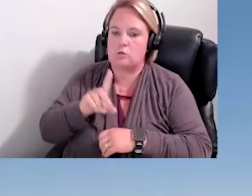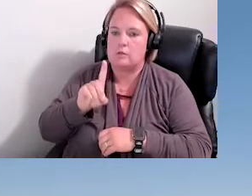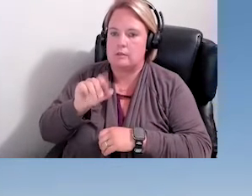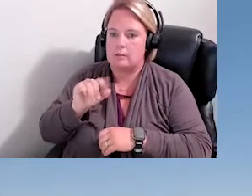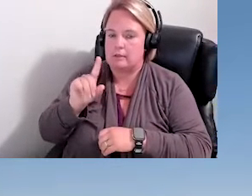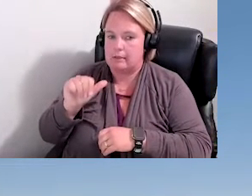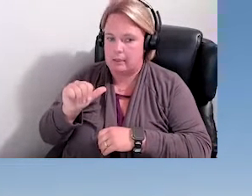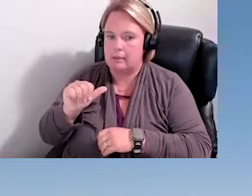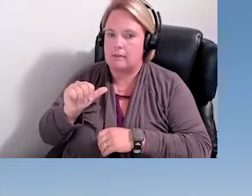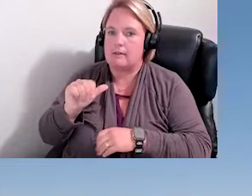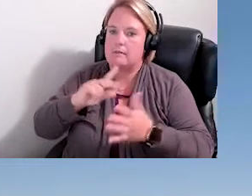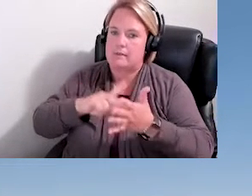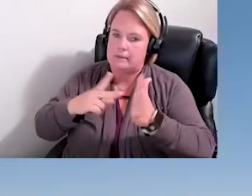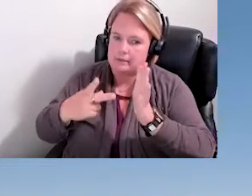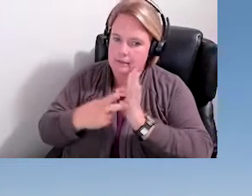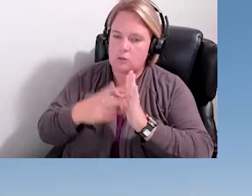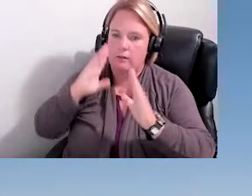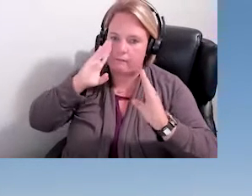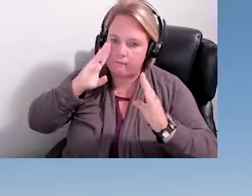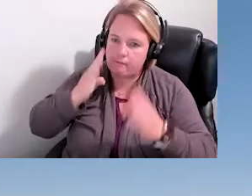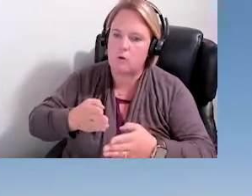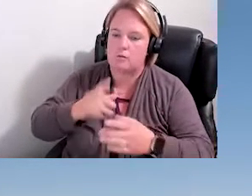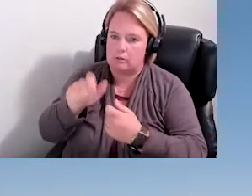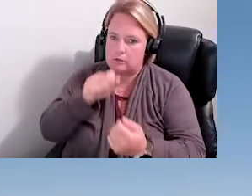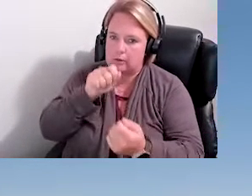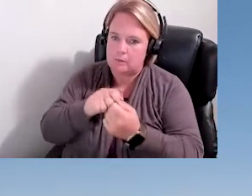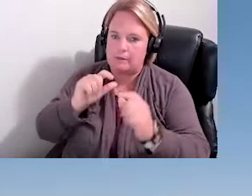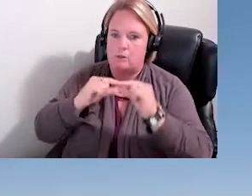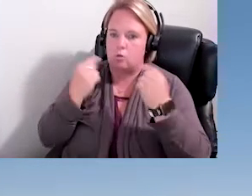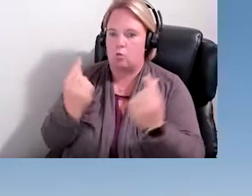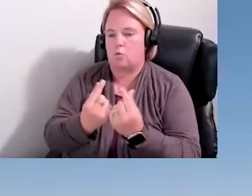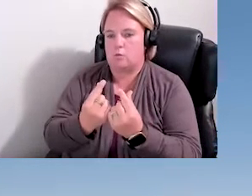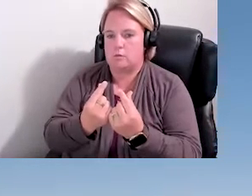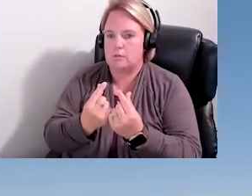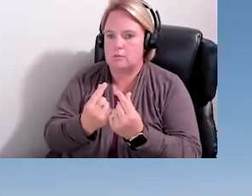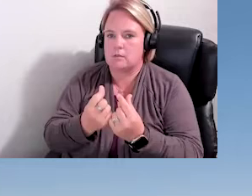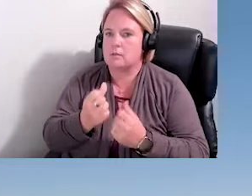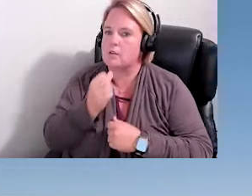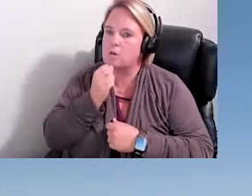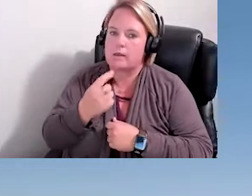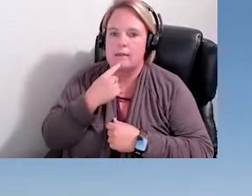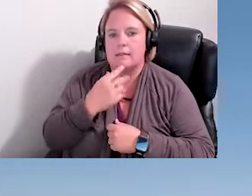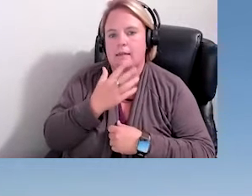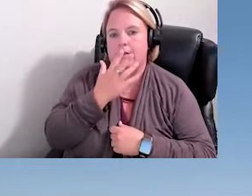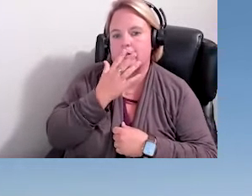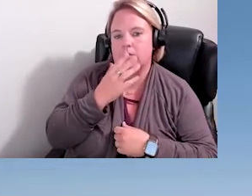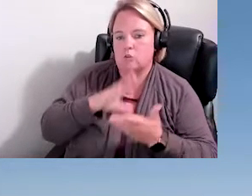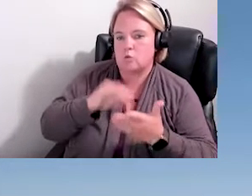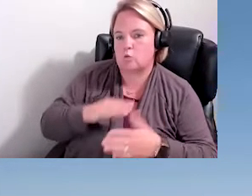being focused on particular groups, not just saying helping colored students or students of